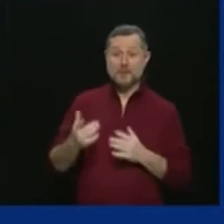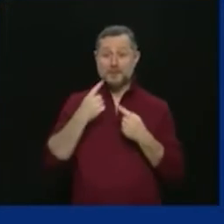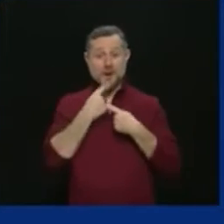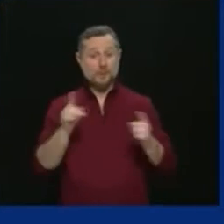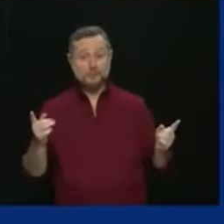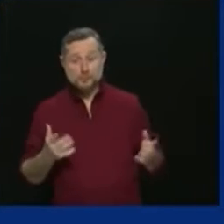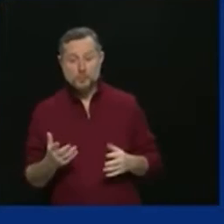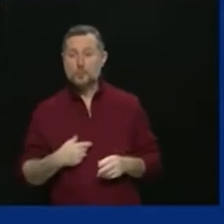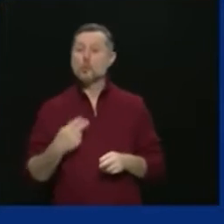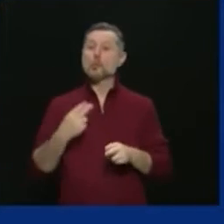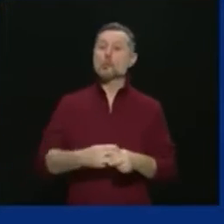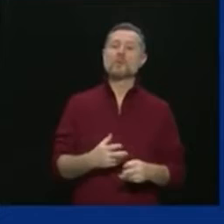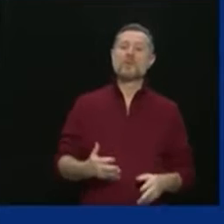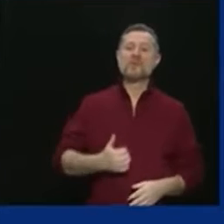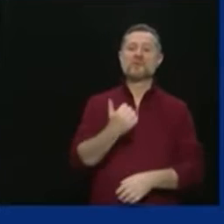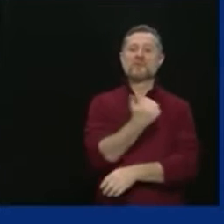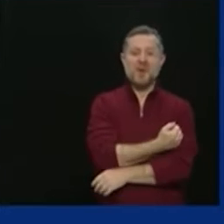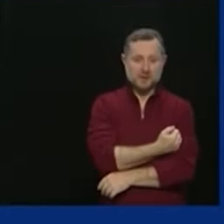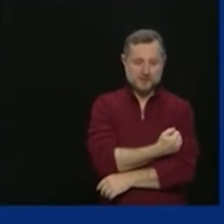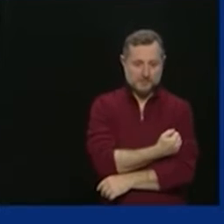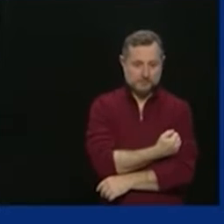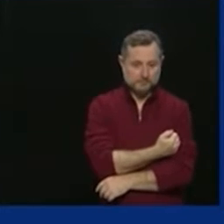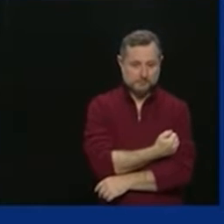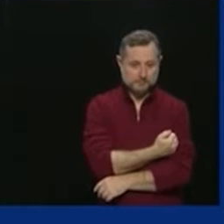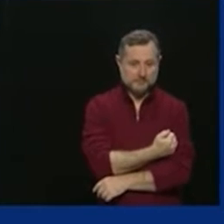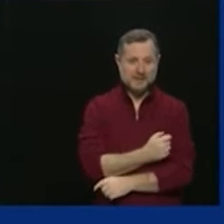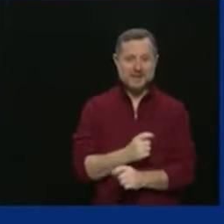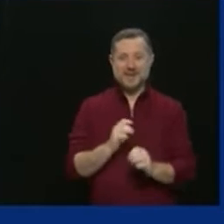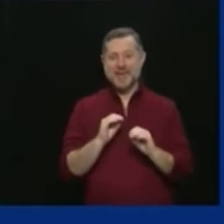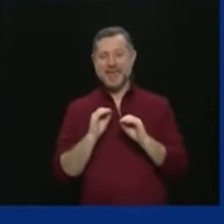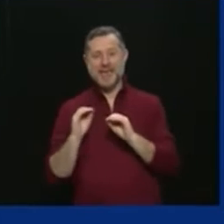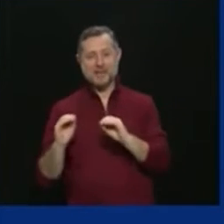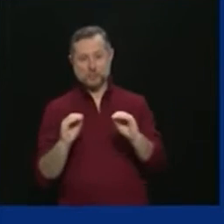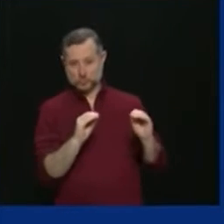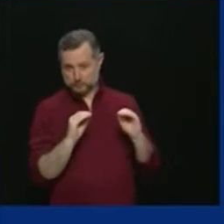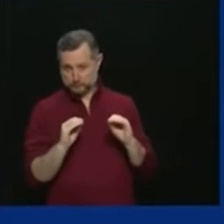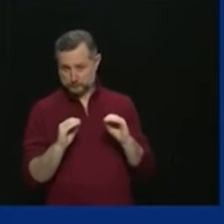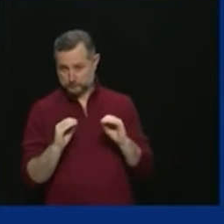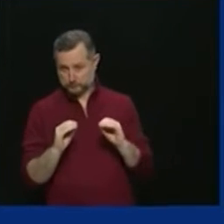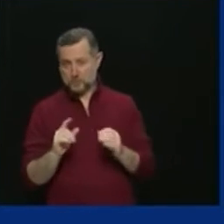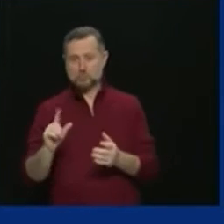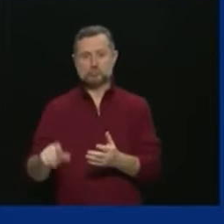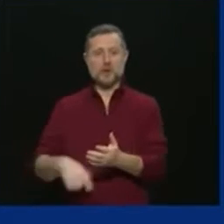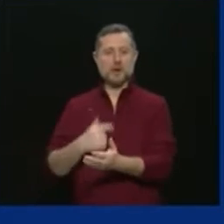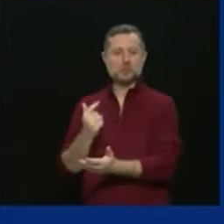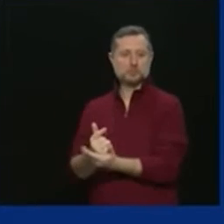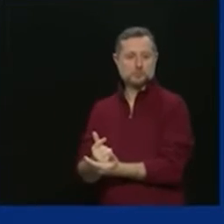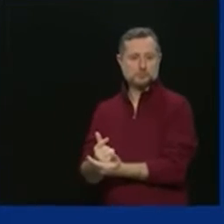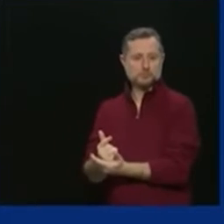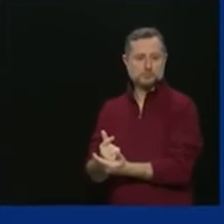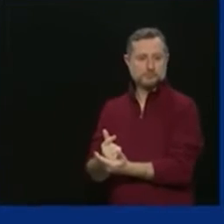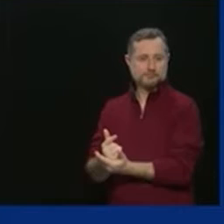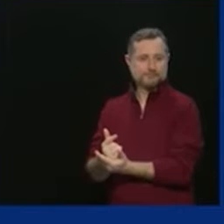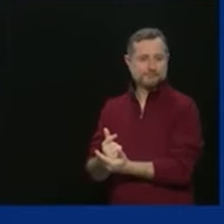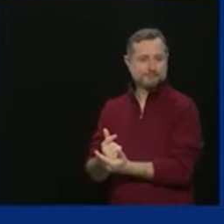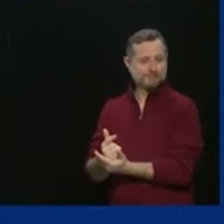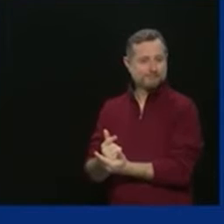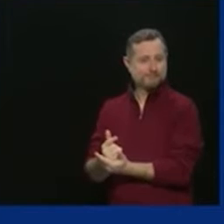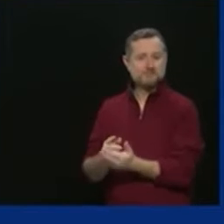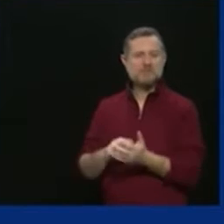called Vaccinate, Educate, Graduate. And what that means is,